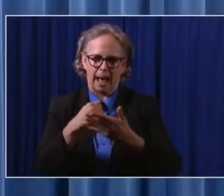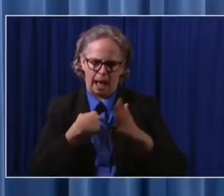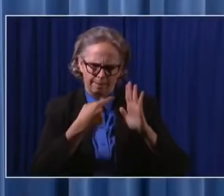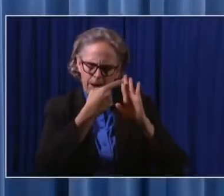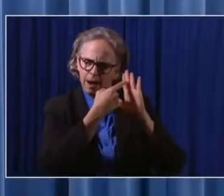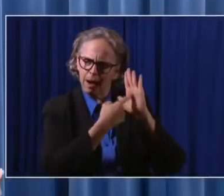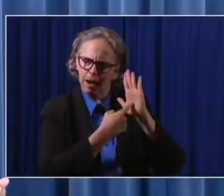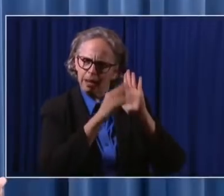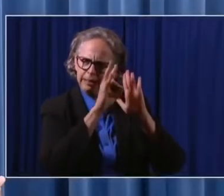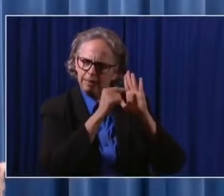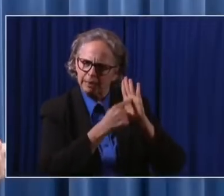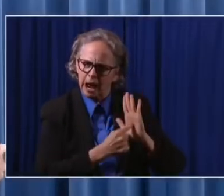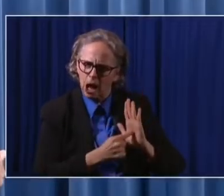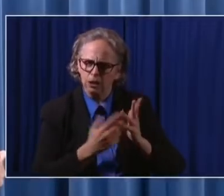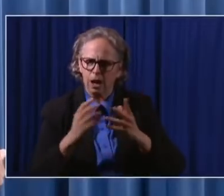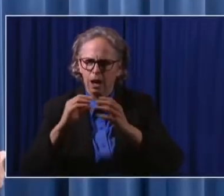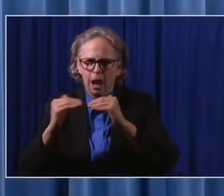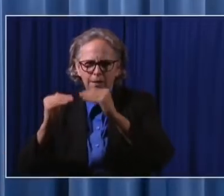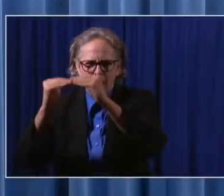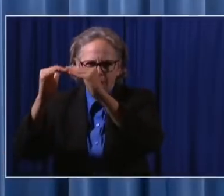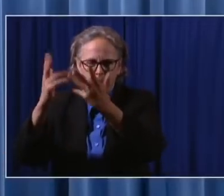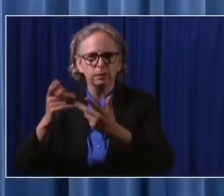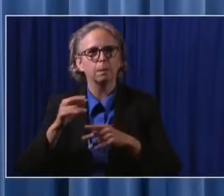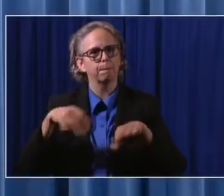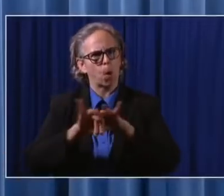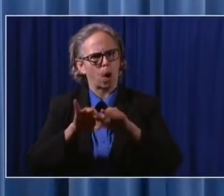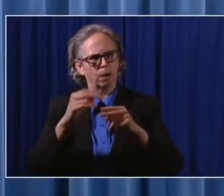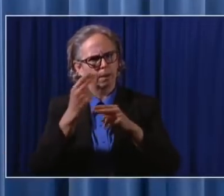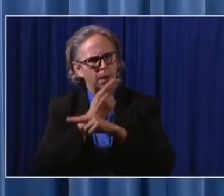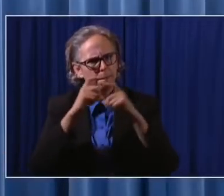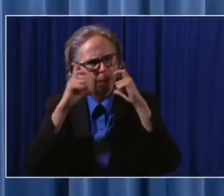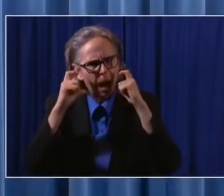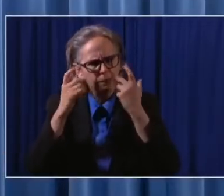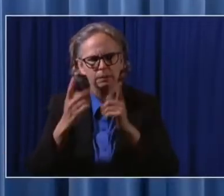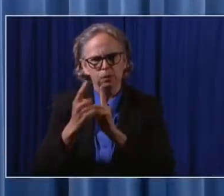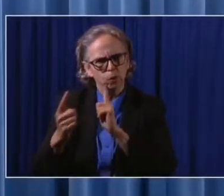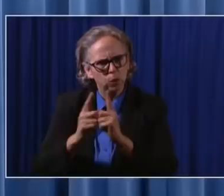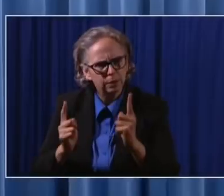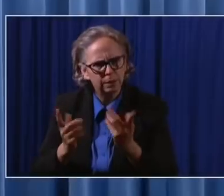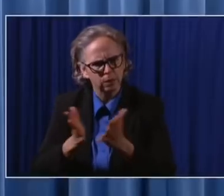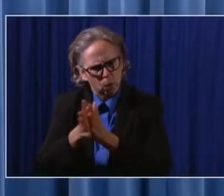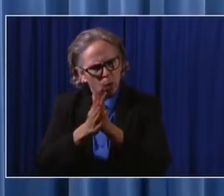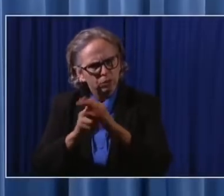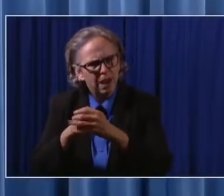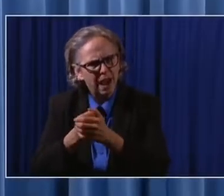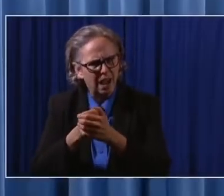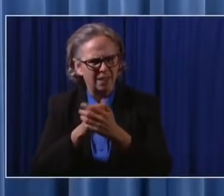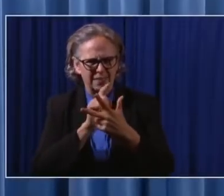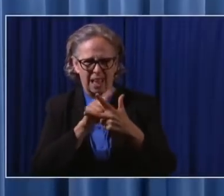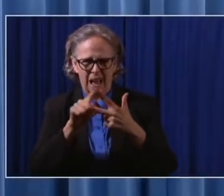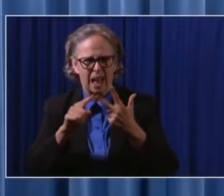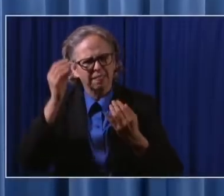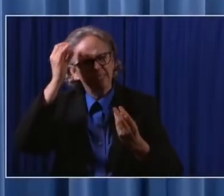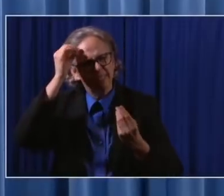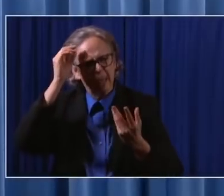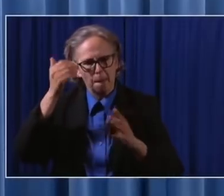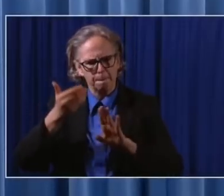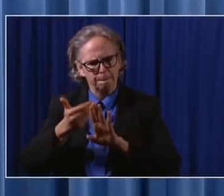a mask, kind of thinking twice about what you do, where you